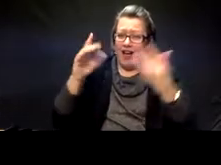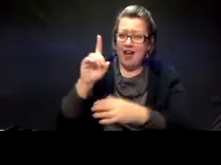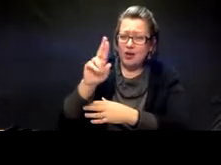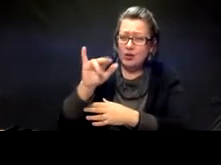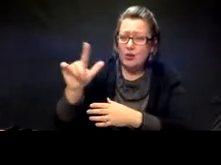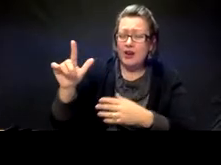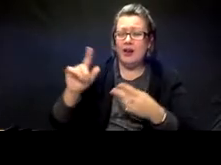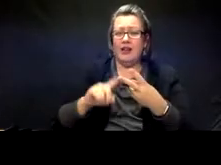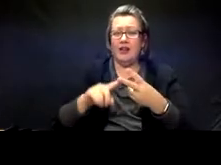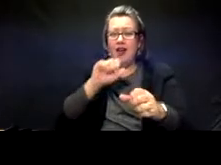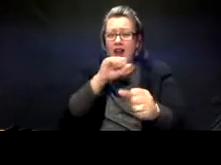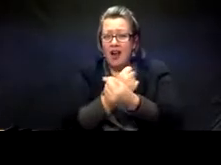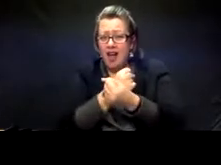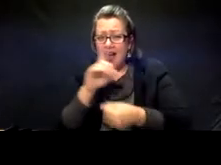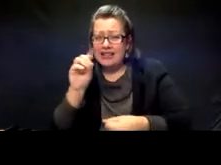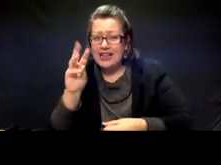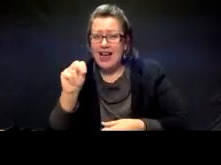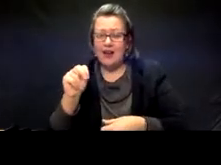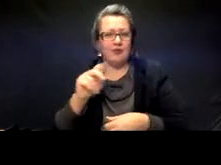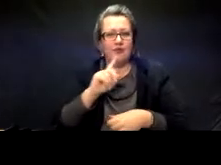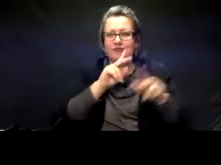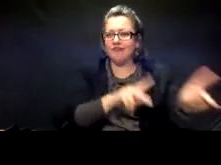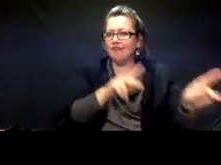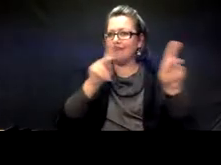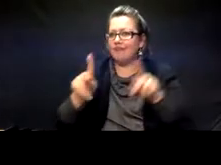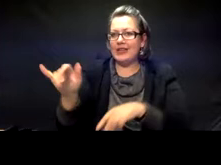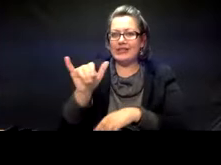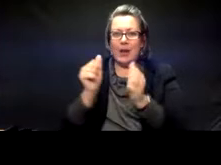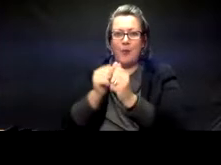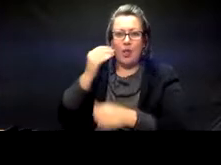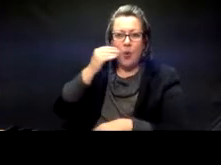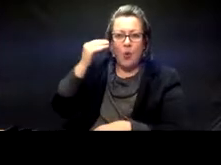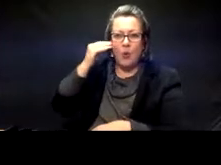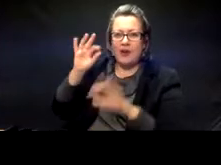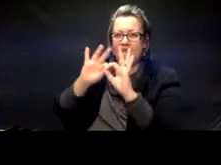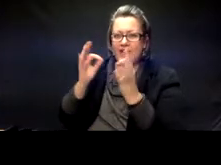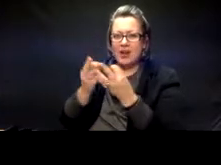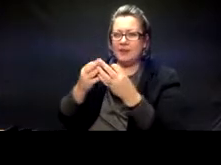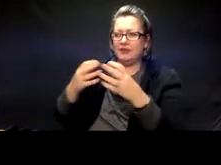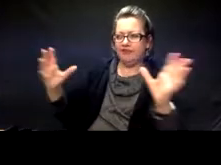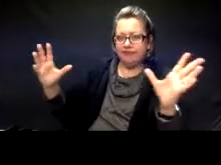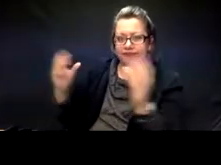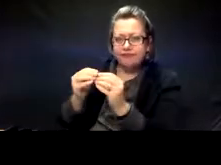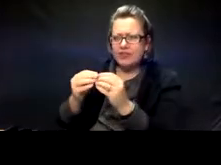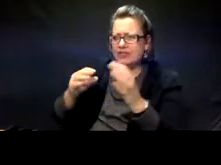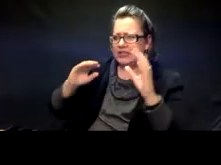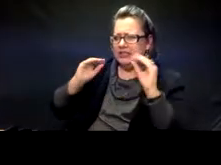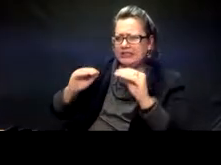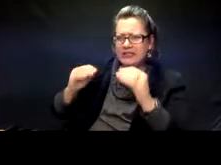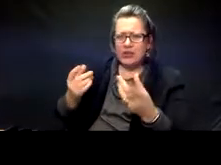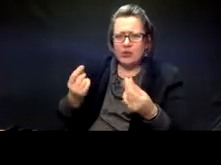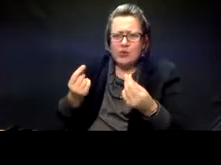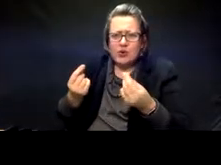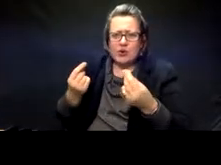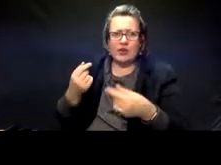Also, school teaches fire drills, lockdowns, and it's the same thing that should happen at home with